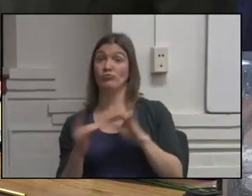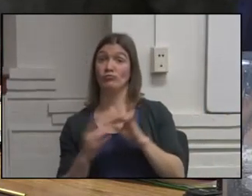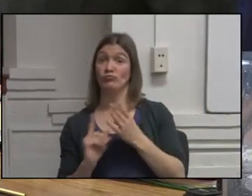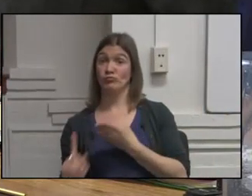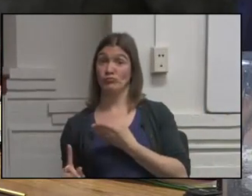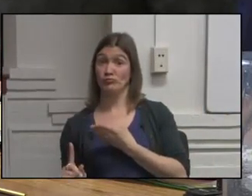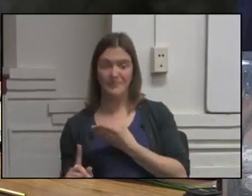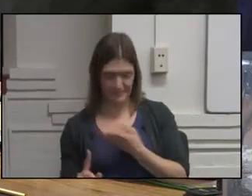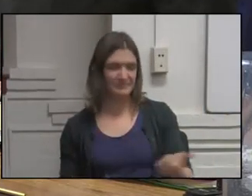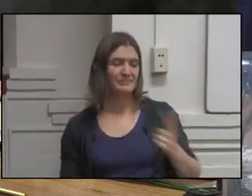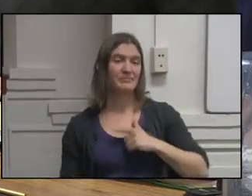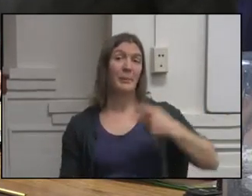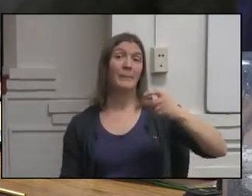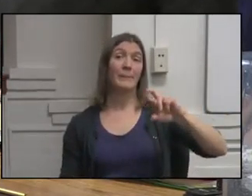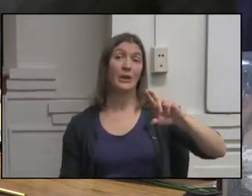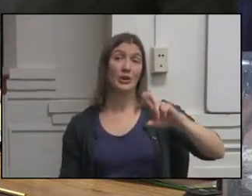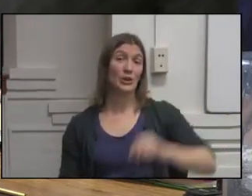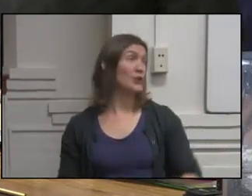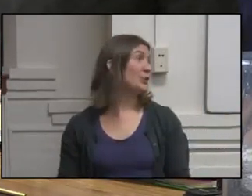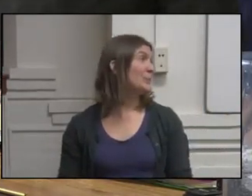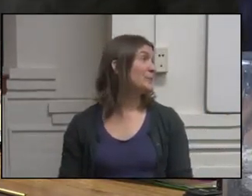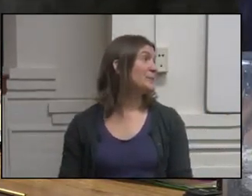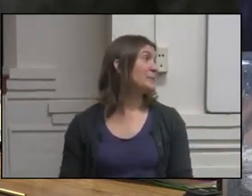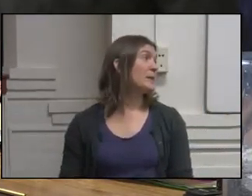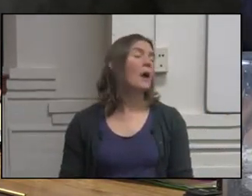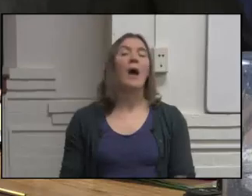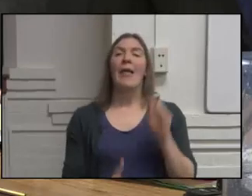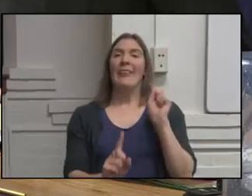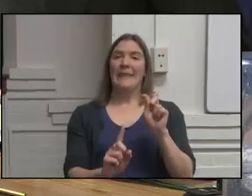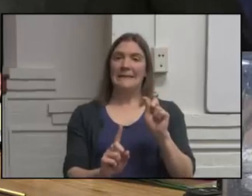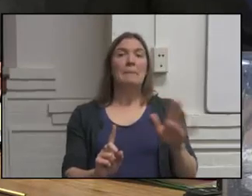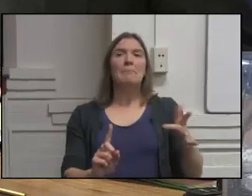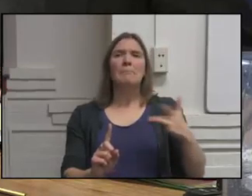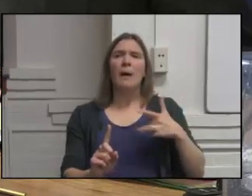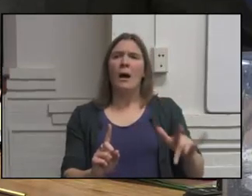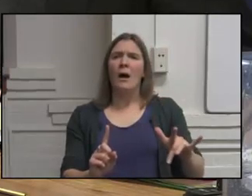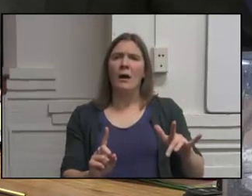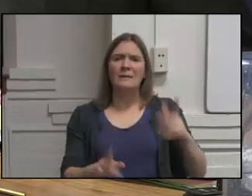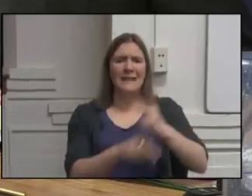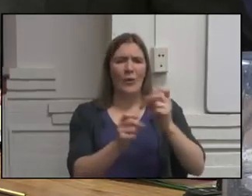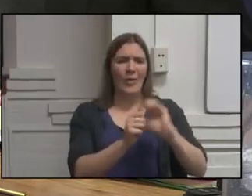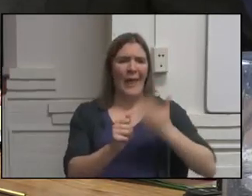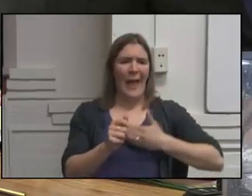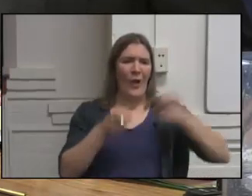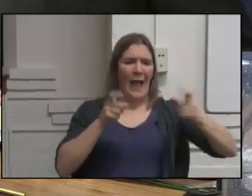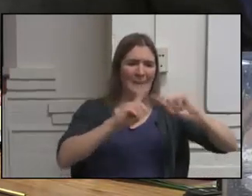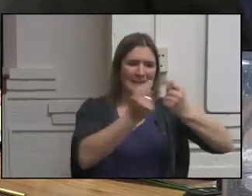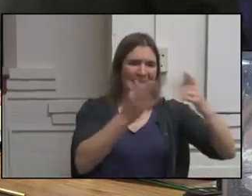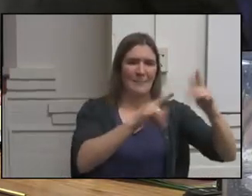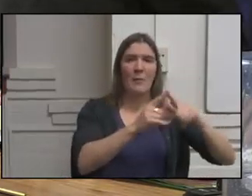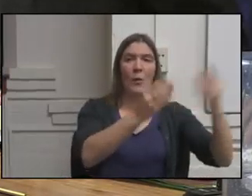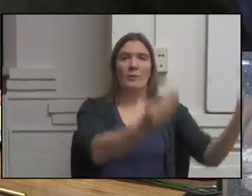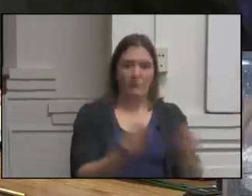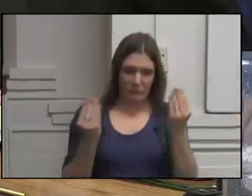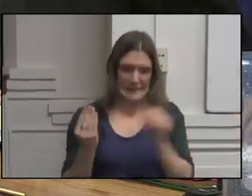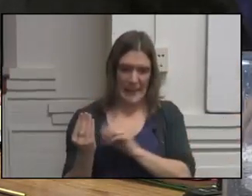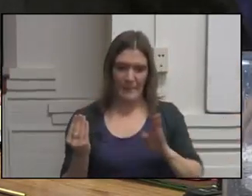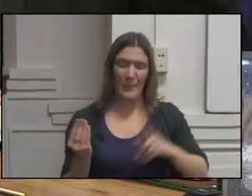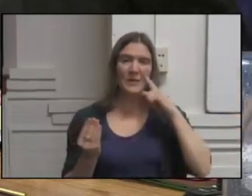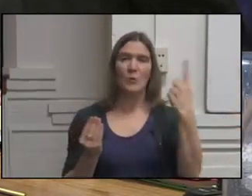that, I believe. Yes, thank you. So this is an item that normally would have been handled administratively, but it's before you this evening because of